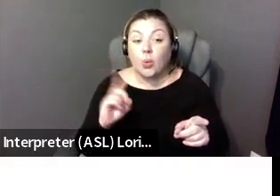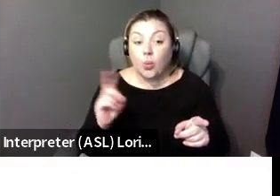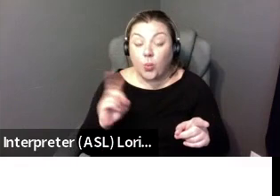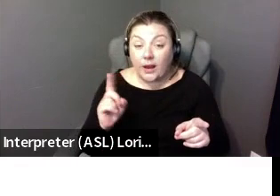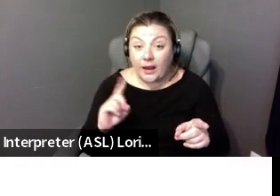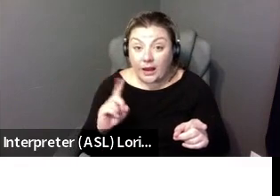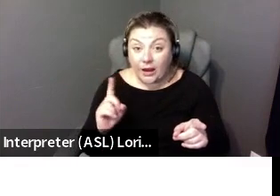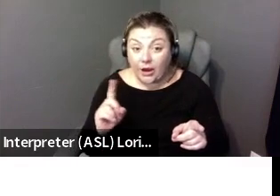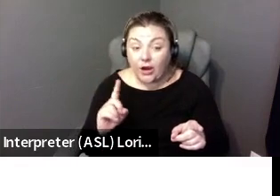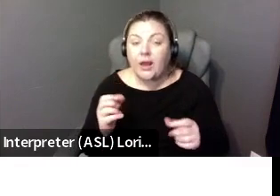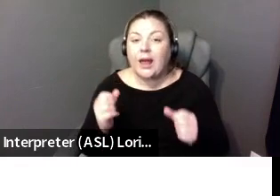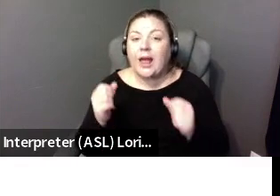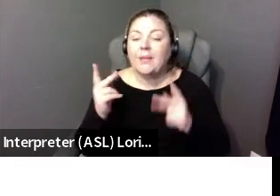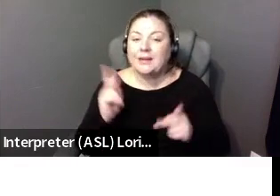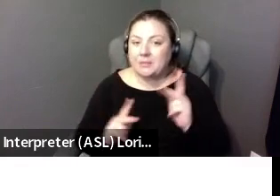neighborhood